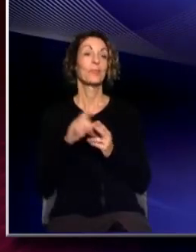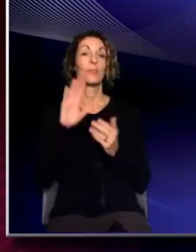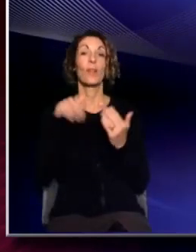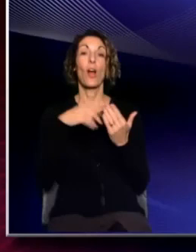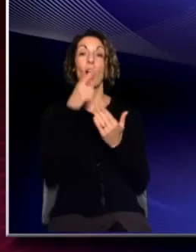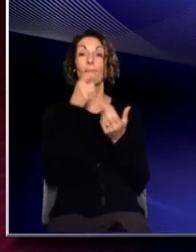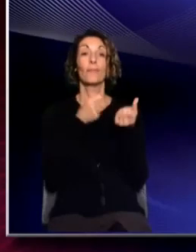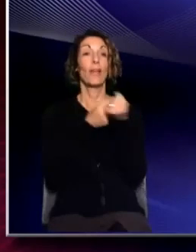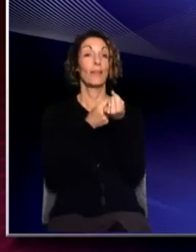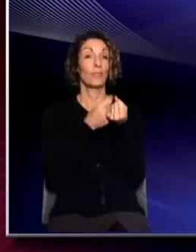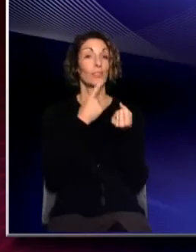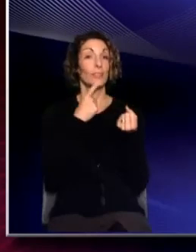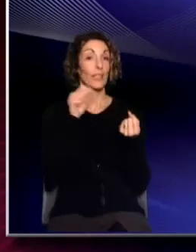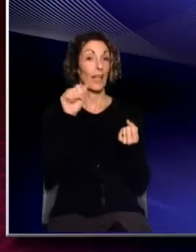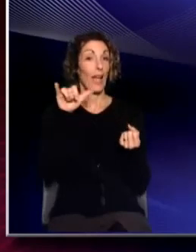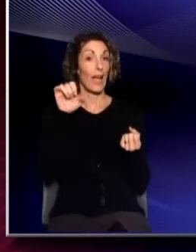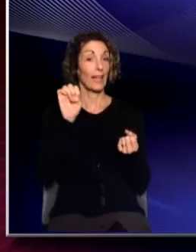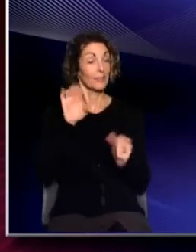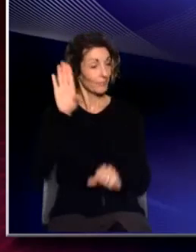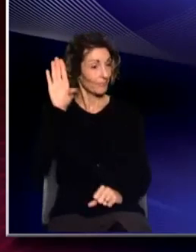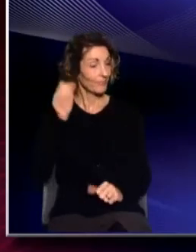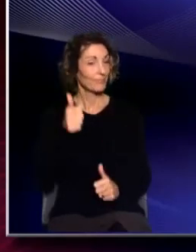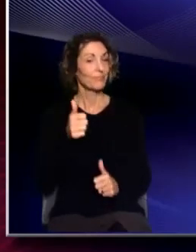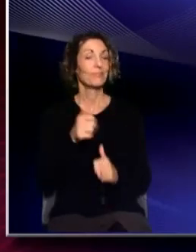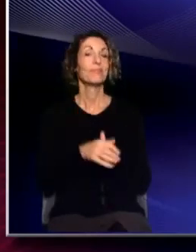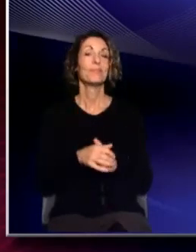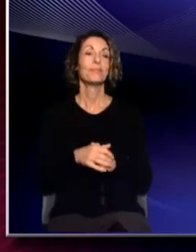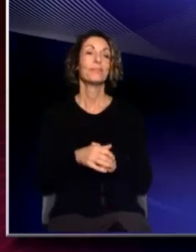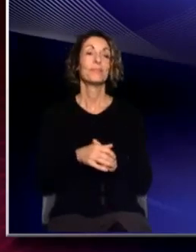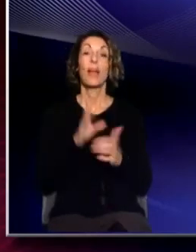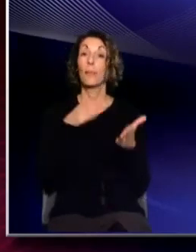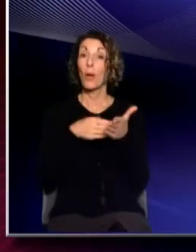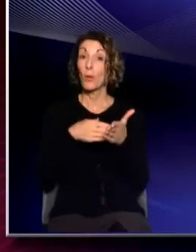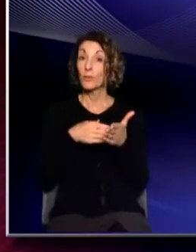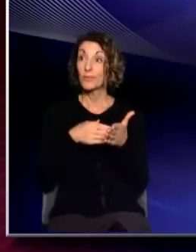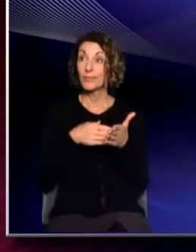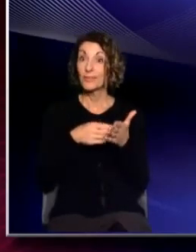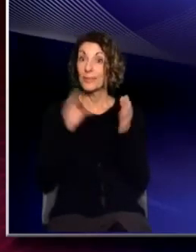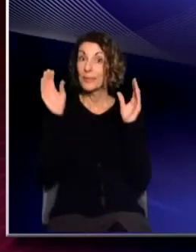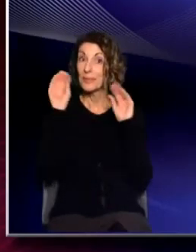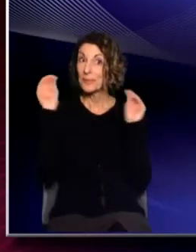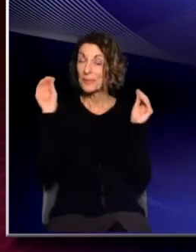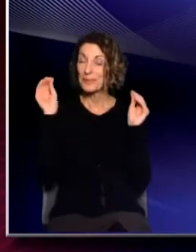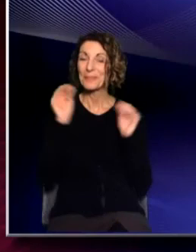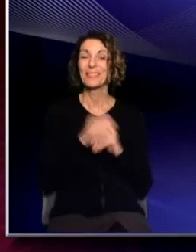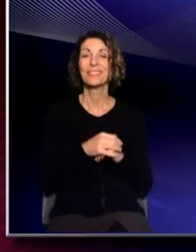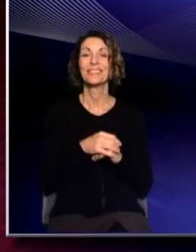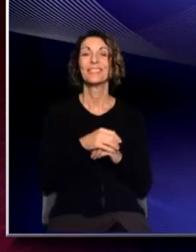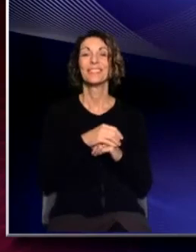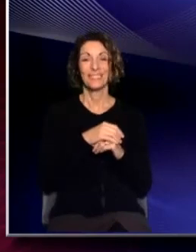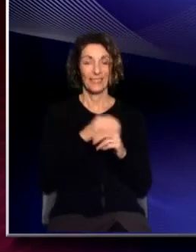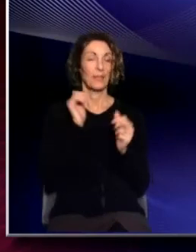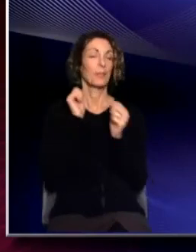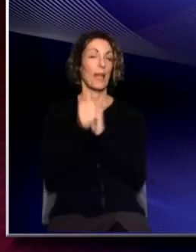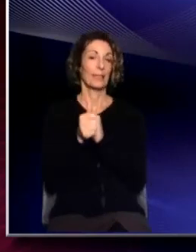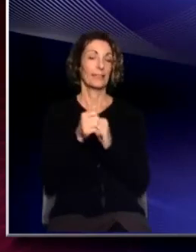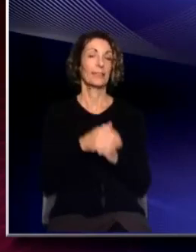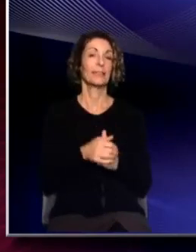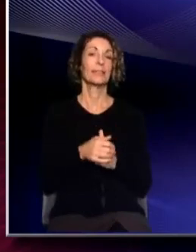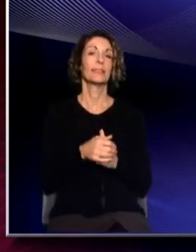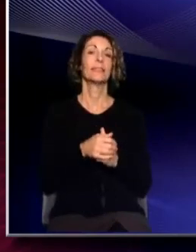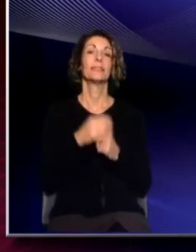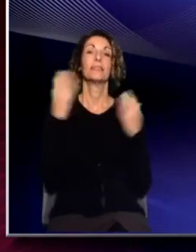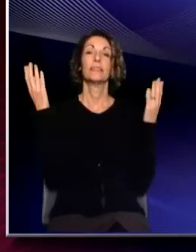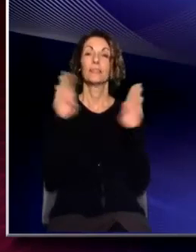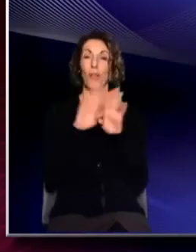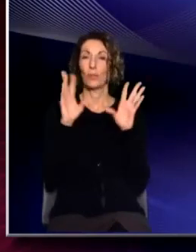All those in favor? Aye. Aye. Those opposed? Motion passes. We